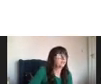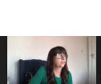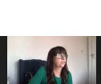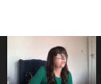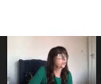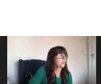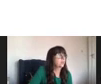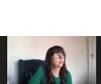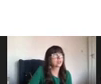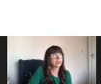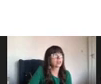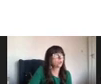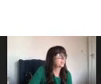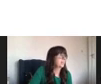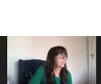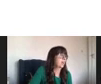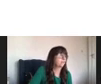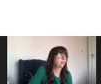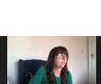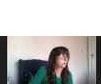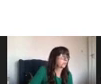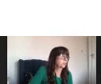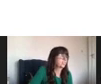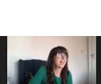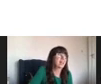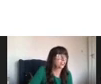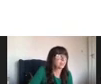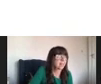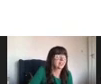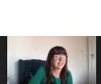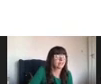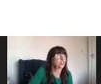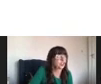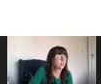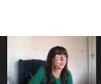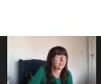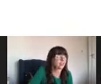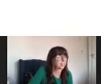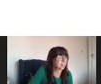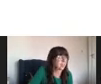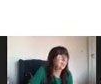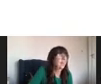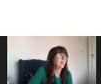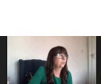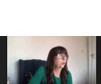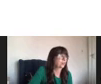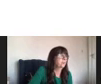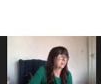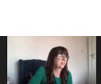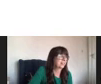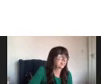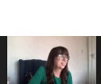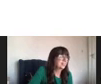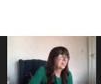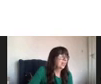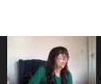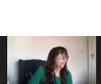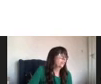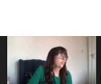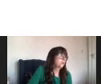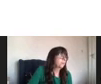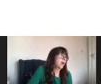different ways of viewing equality and various approaches. It actually gave me a headache for 2 years, I have to say. It was a